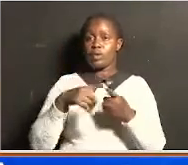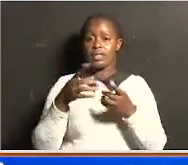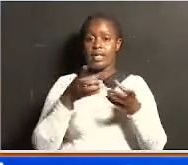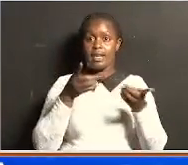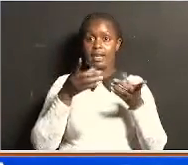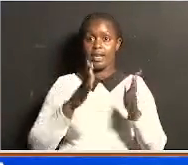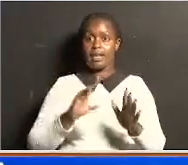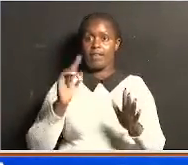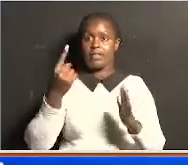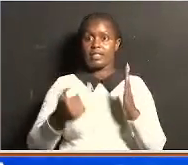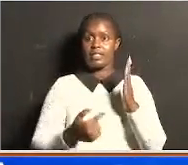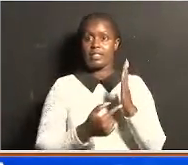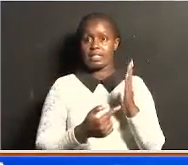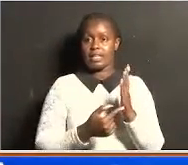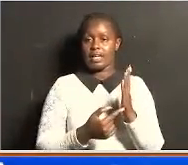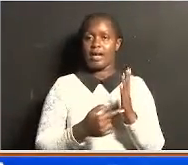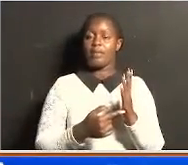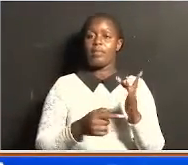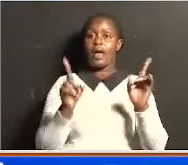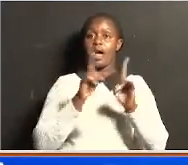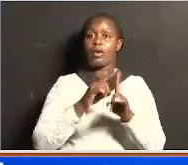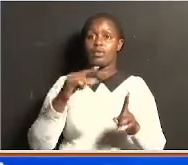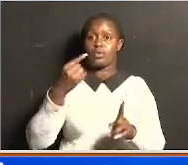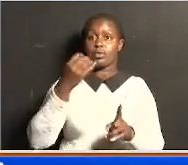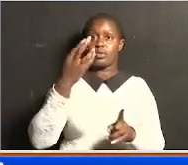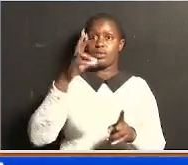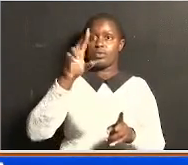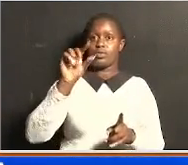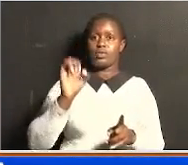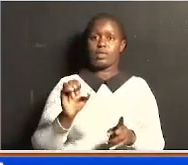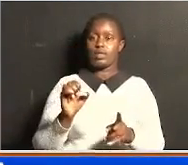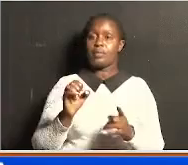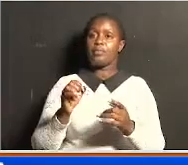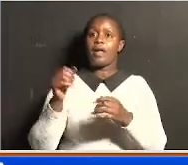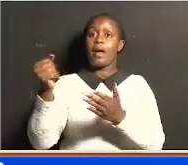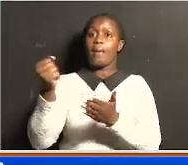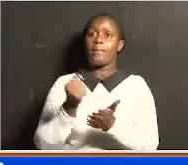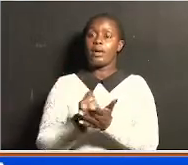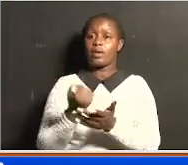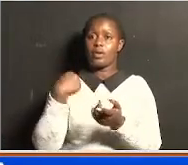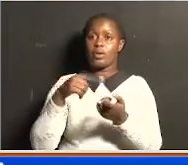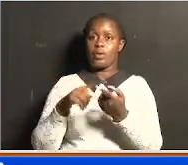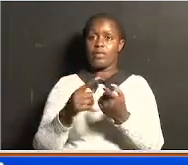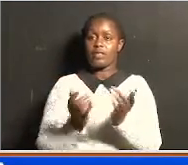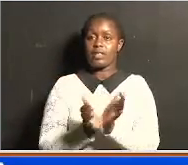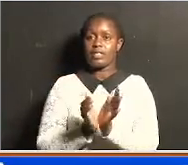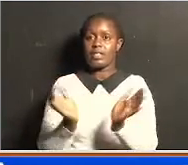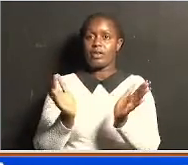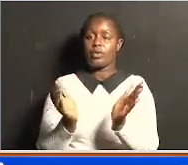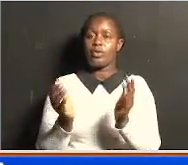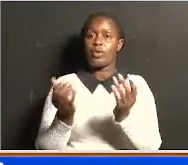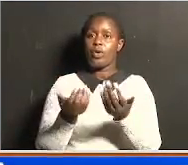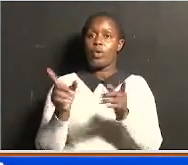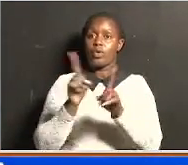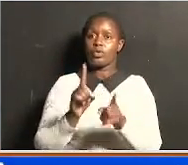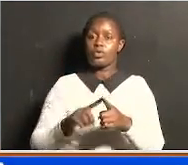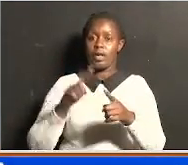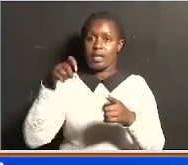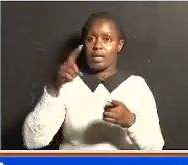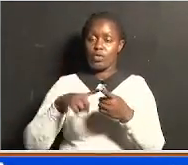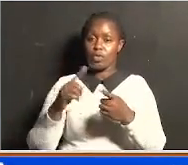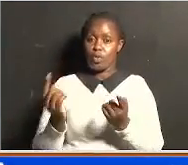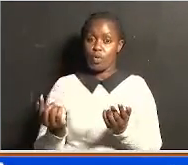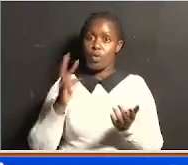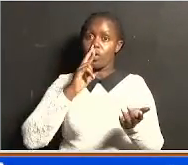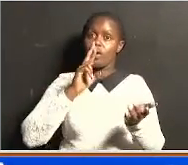Fastech General Supplies Limited, and George Bifan, an employee of Fastech General Supplies, to immediately present themselves to